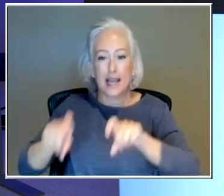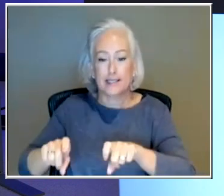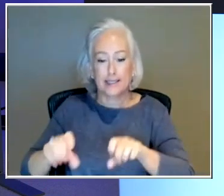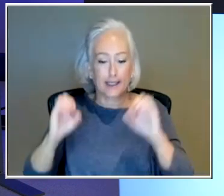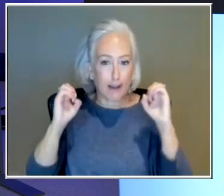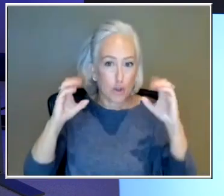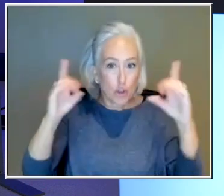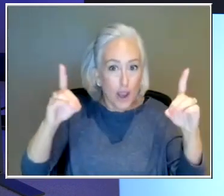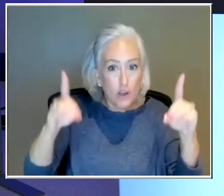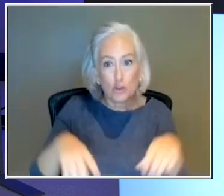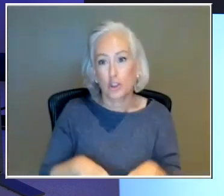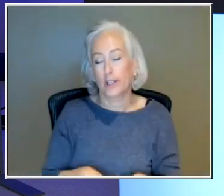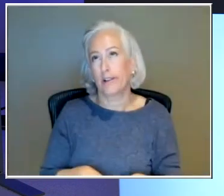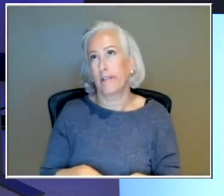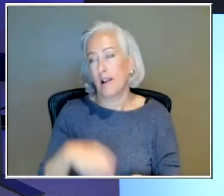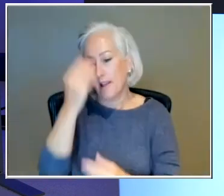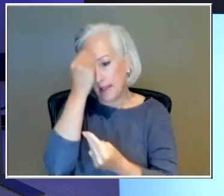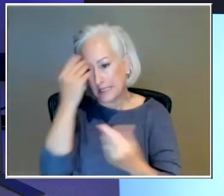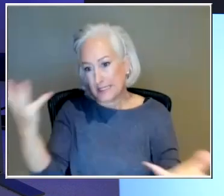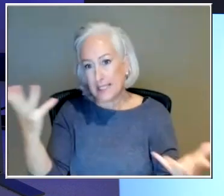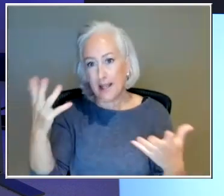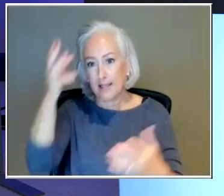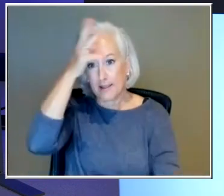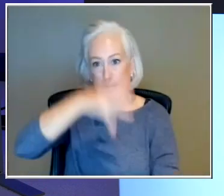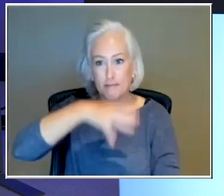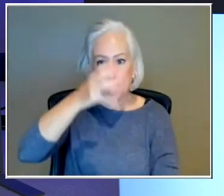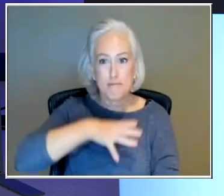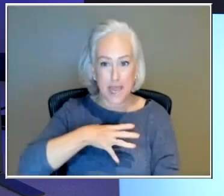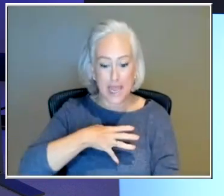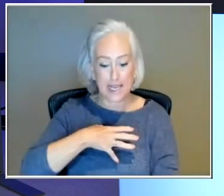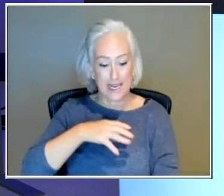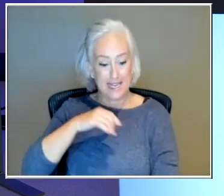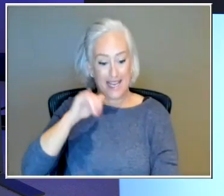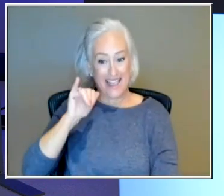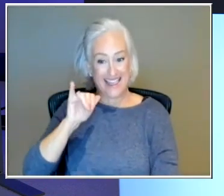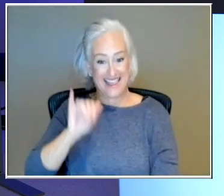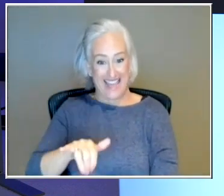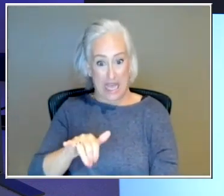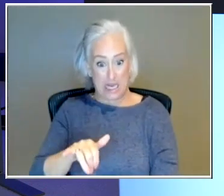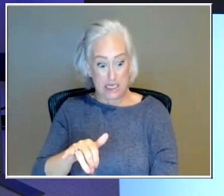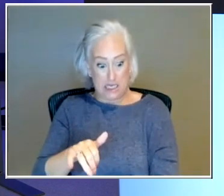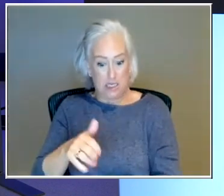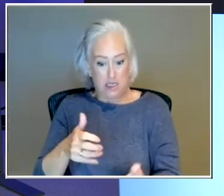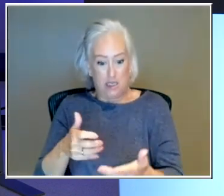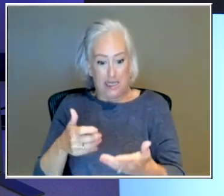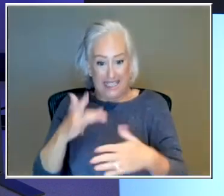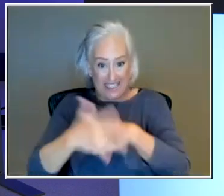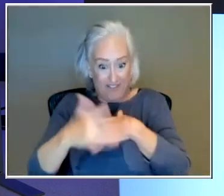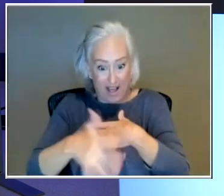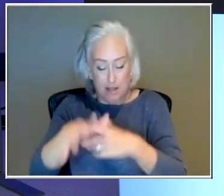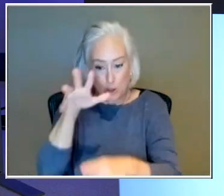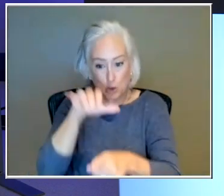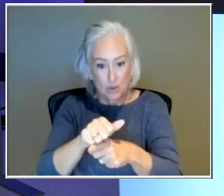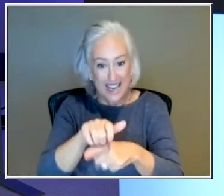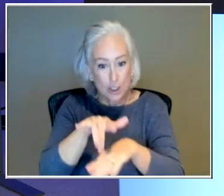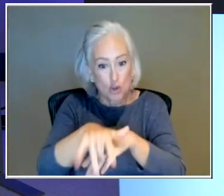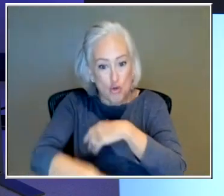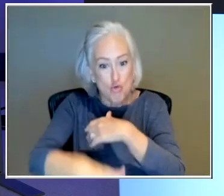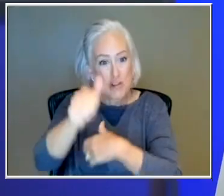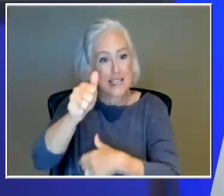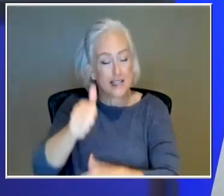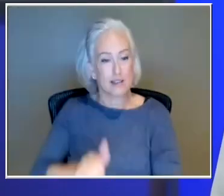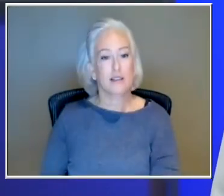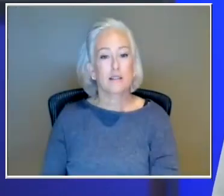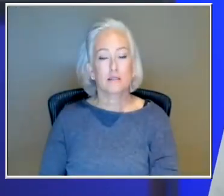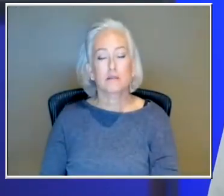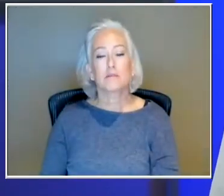and letting men know that these screenings are out there so that they do catch it in time? Yeah, I think there are two